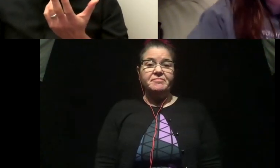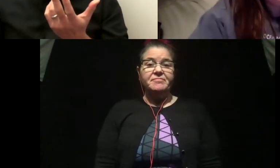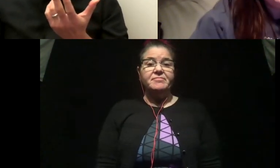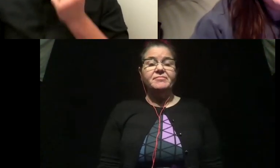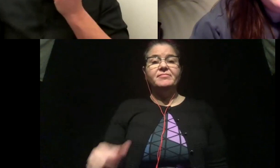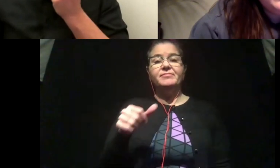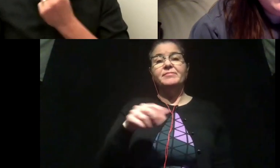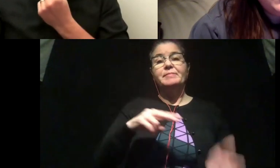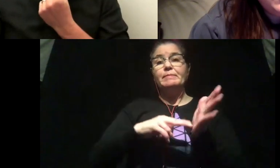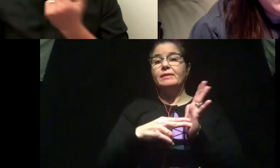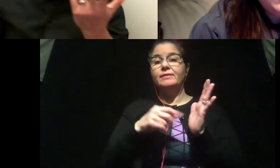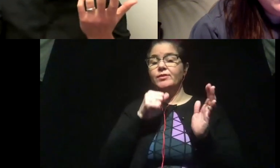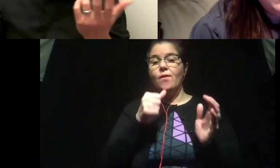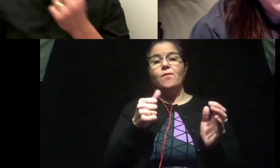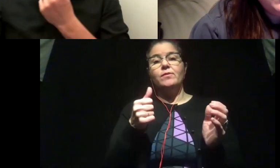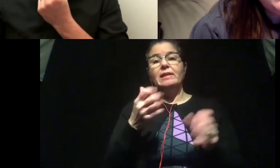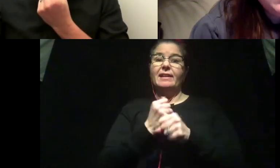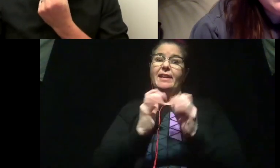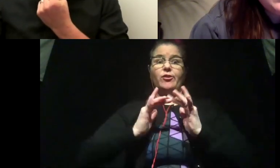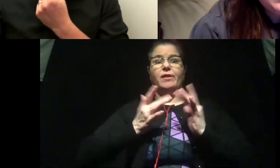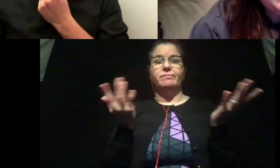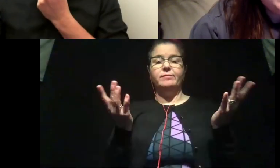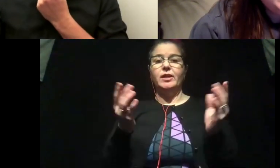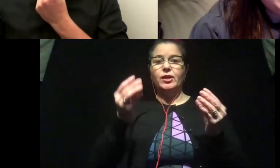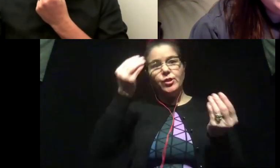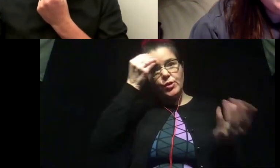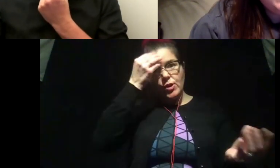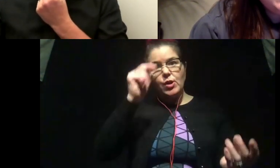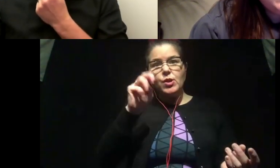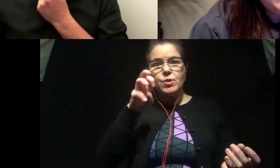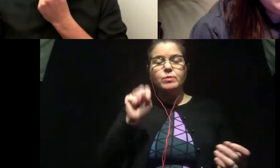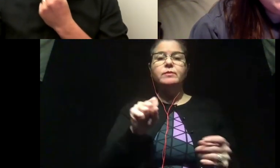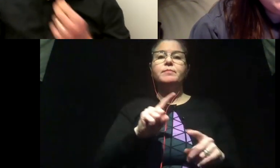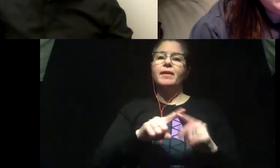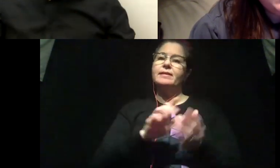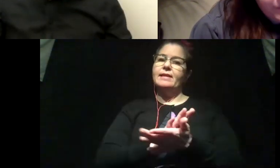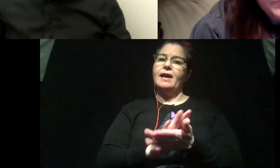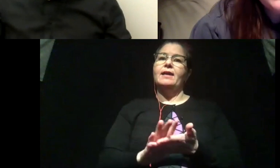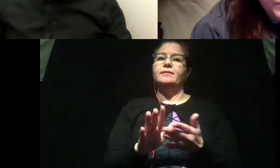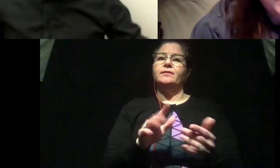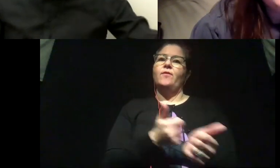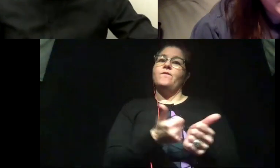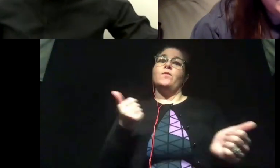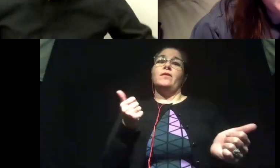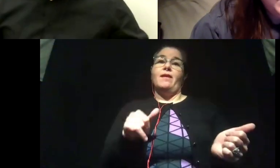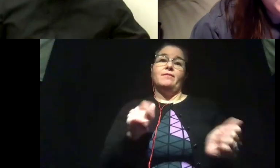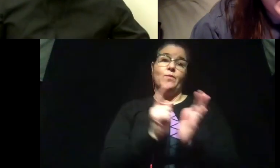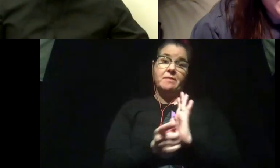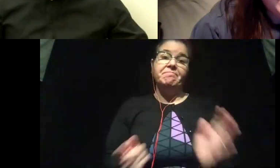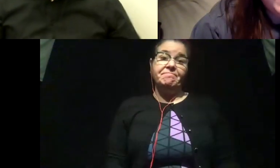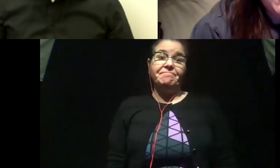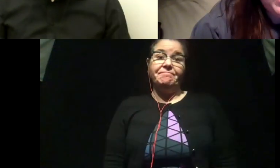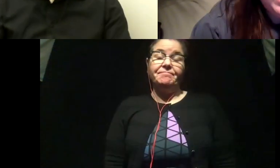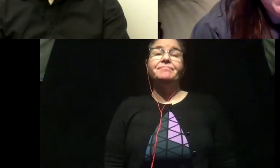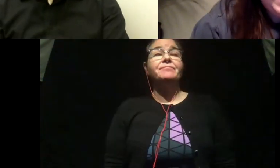much internet and news and everything like that, but it's also kind of nice to be away from the news for a while. Yeah,